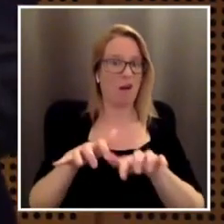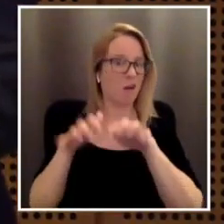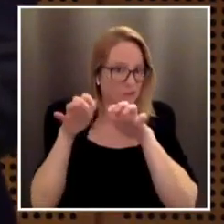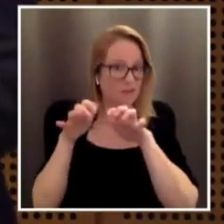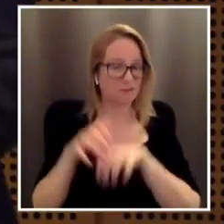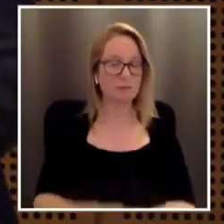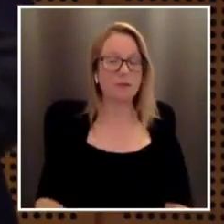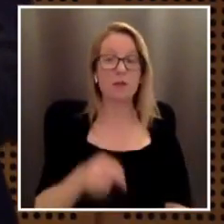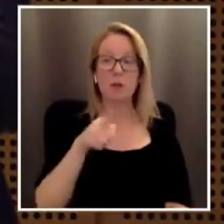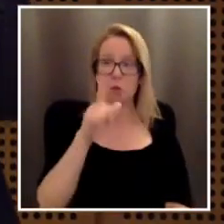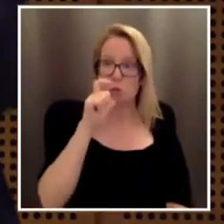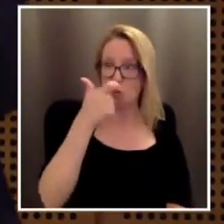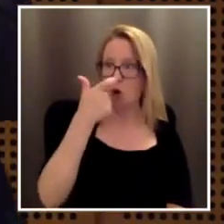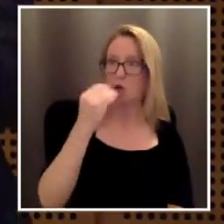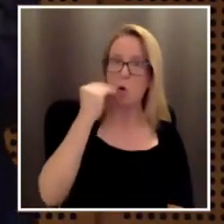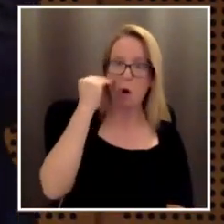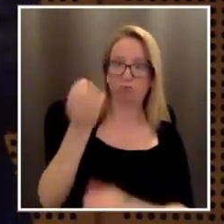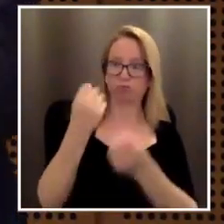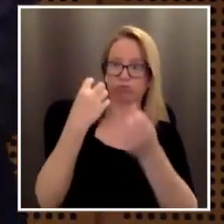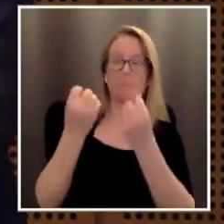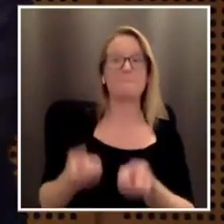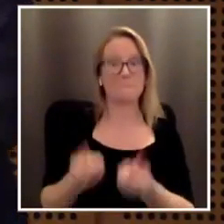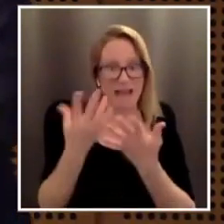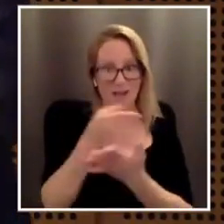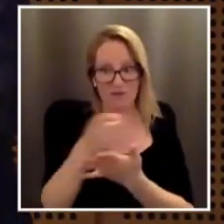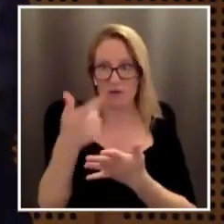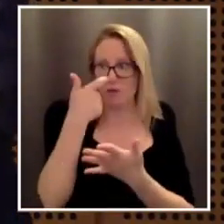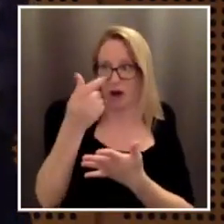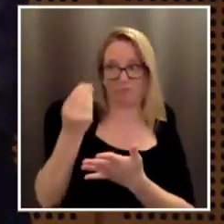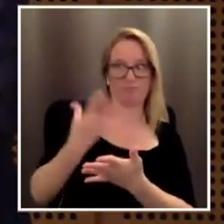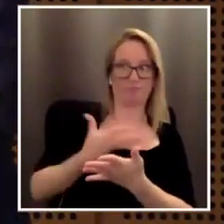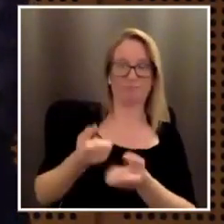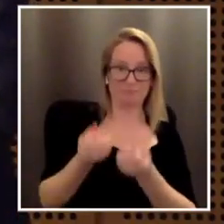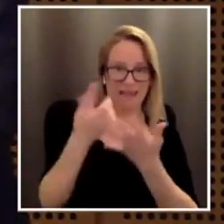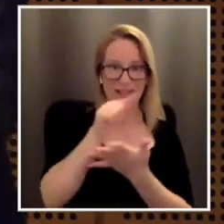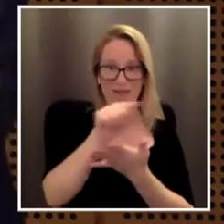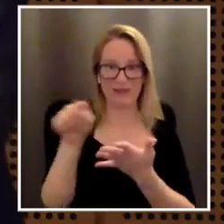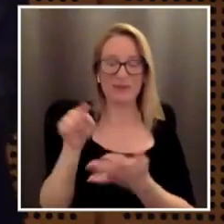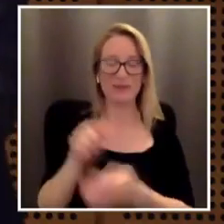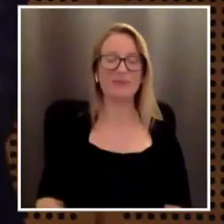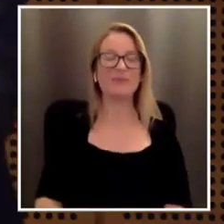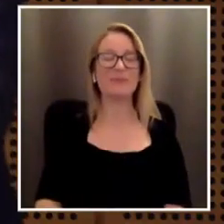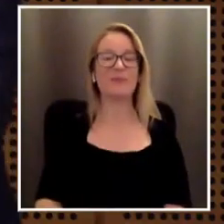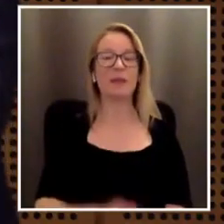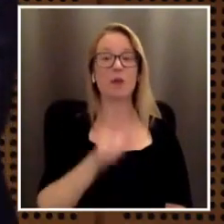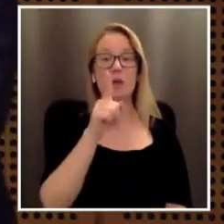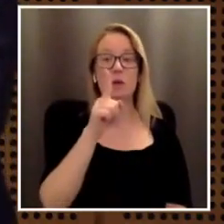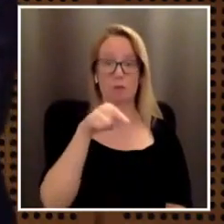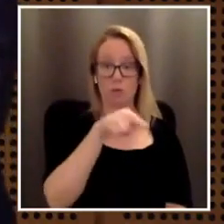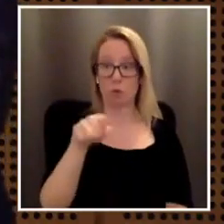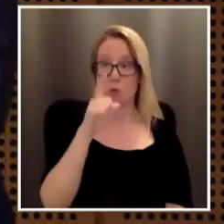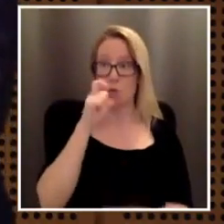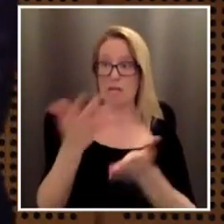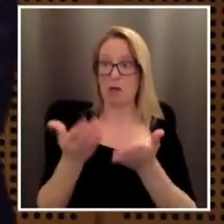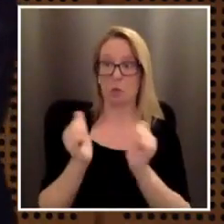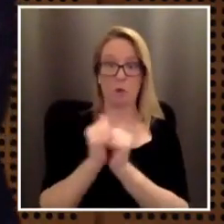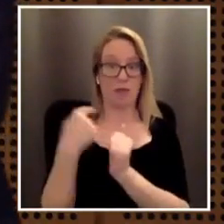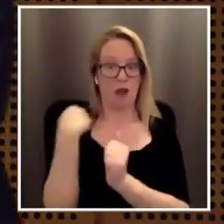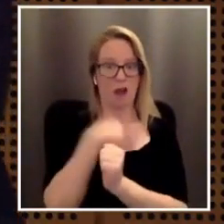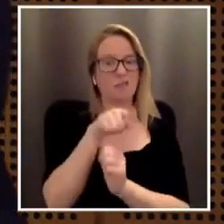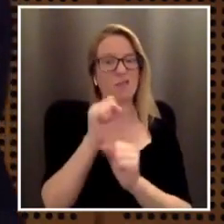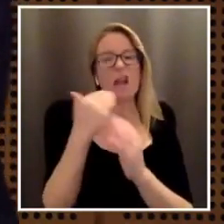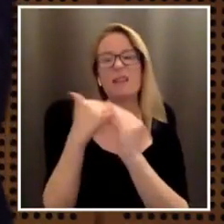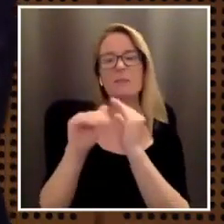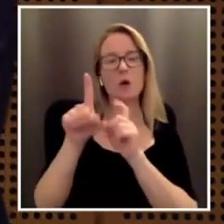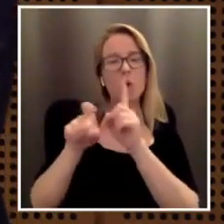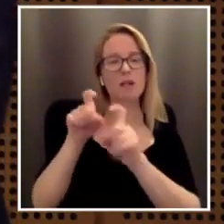you watching at home, of which there are many, I've been told. And those of you in the room with us, feel free to email your questions